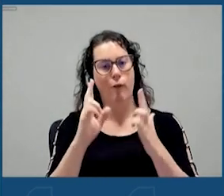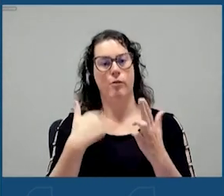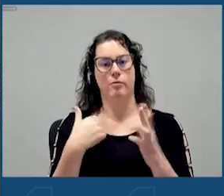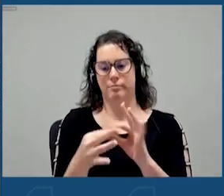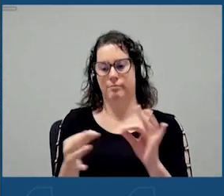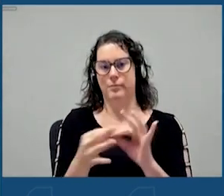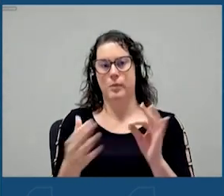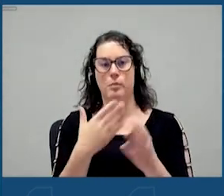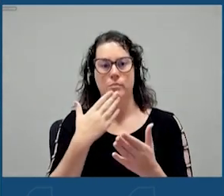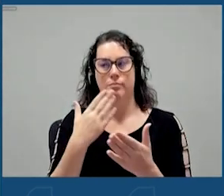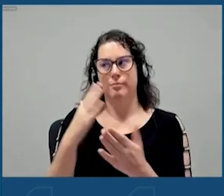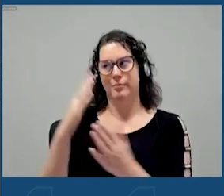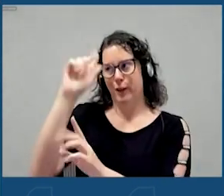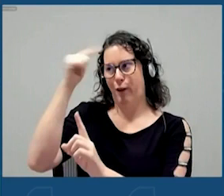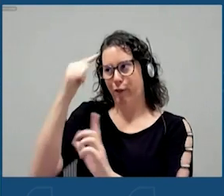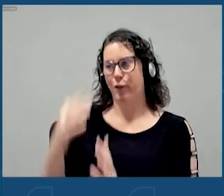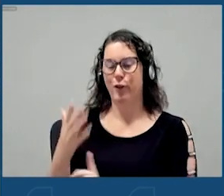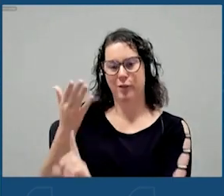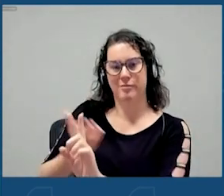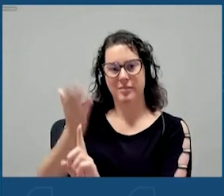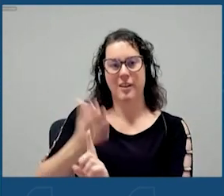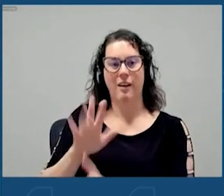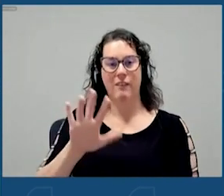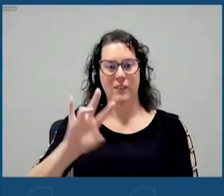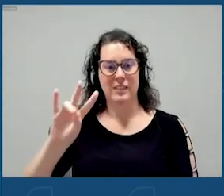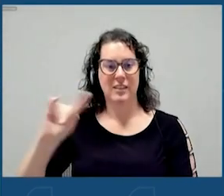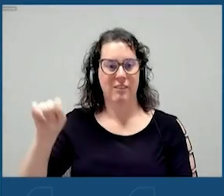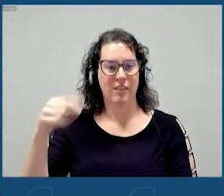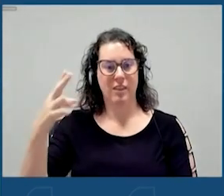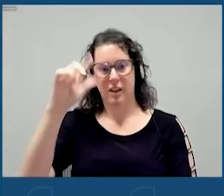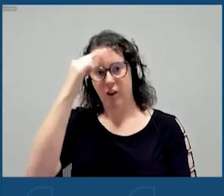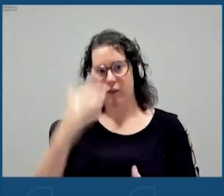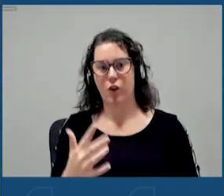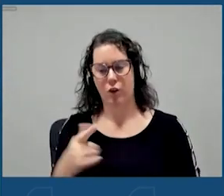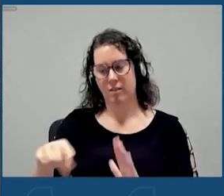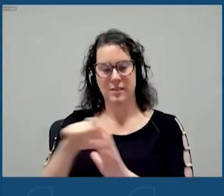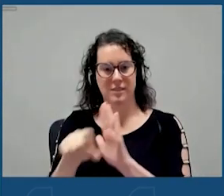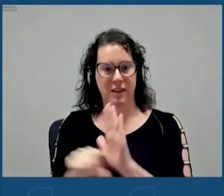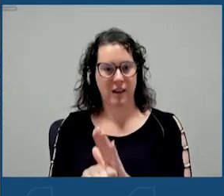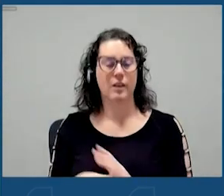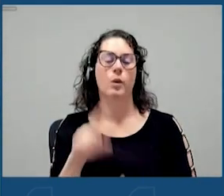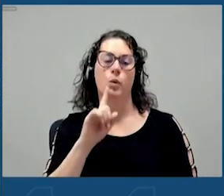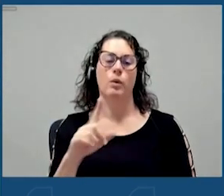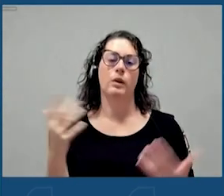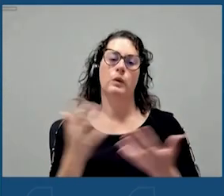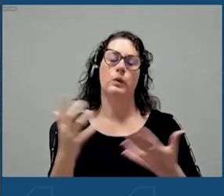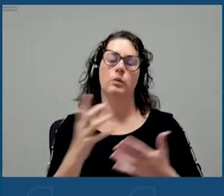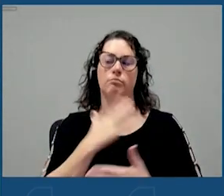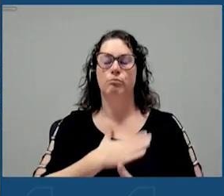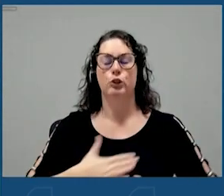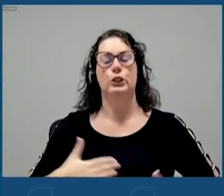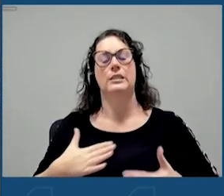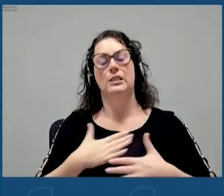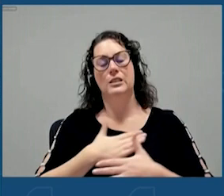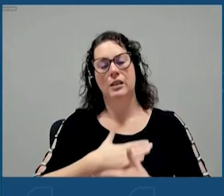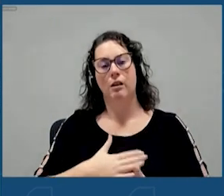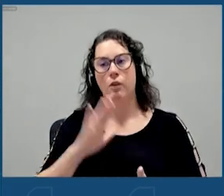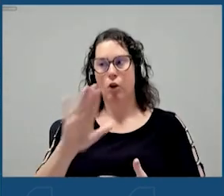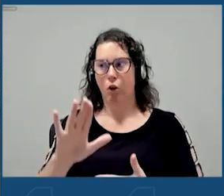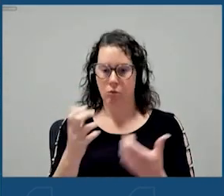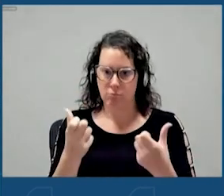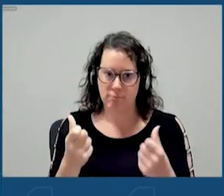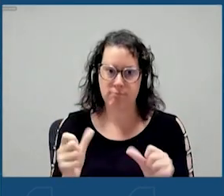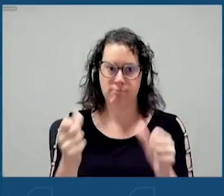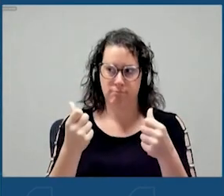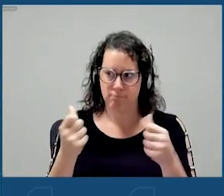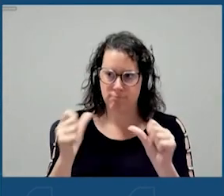Governor Kathy Hochul, the 57th governor of the state of New York. We are incredibly appreciative for her efforts to ensure